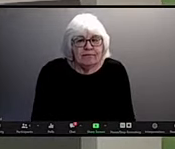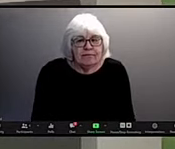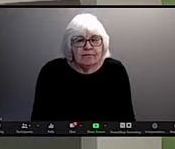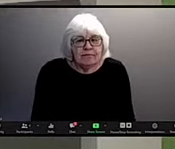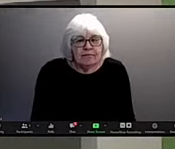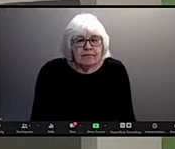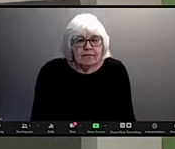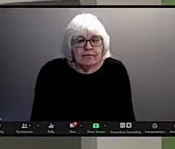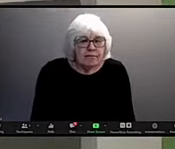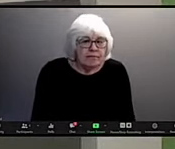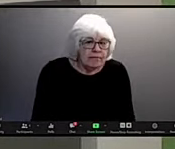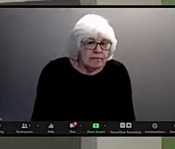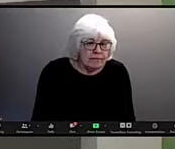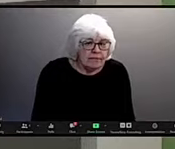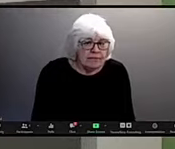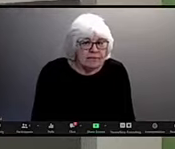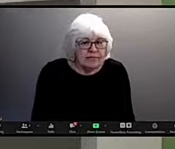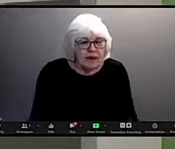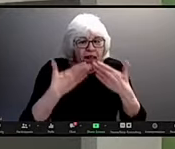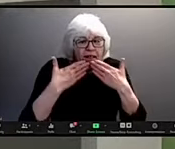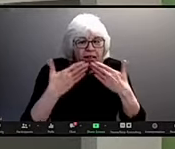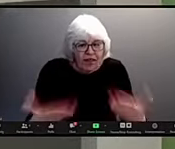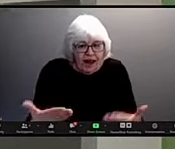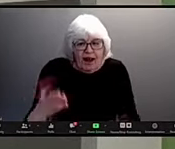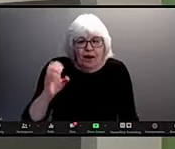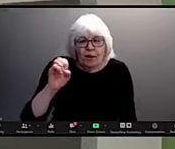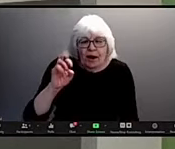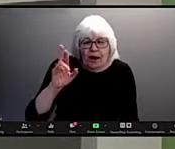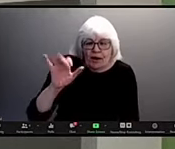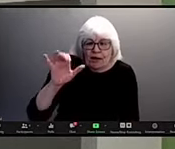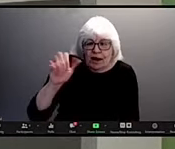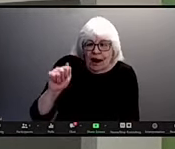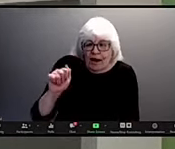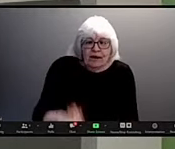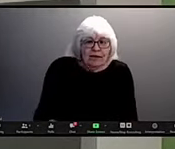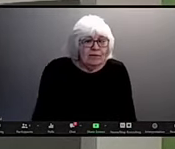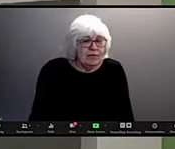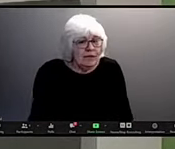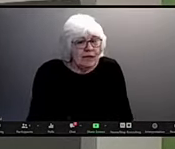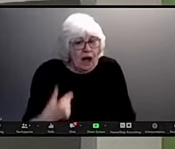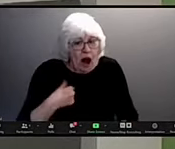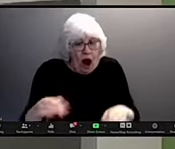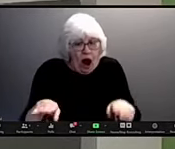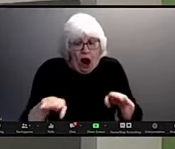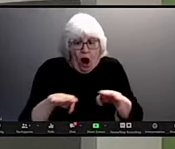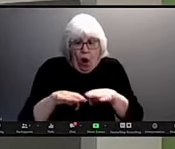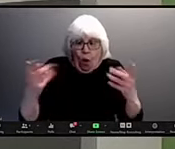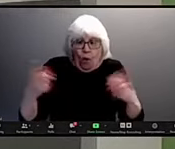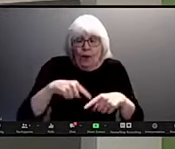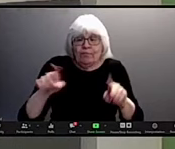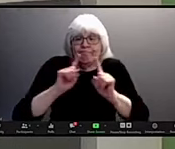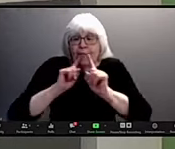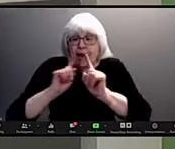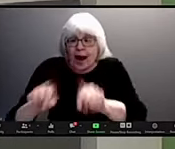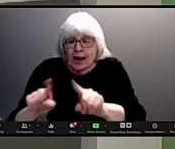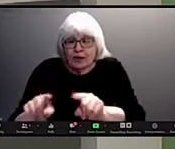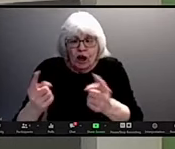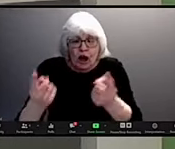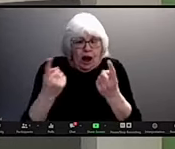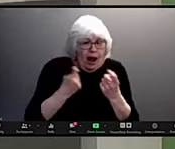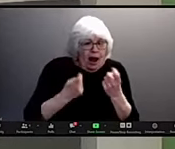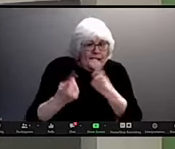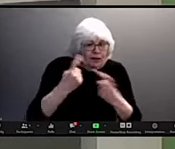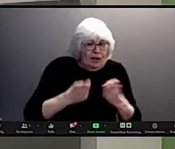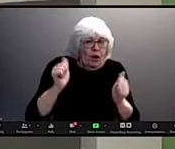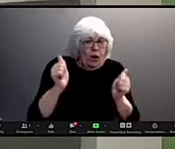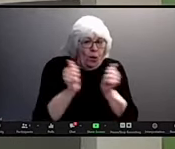Thank you, Erica. I also just want to say before we go to questions, we've worked with the province over the last 10 days on this, and we had this